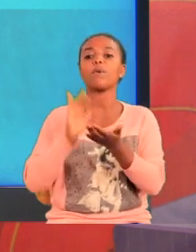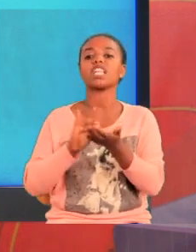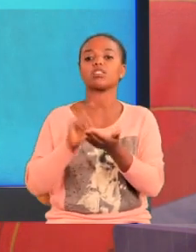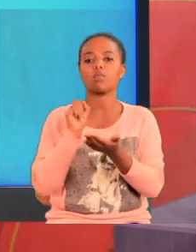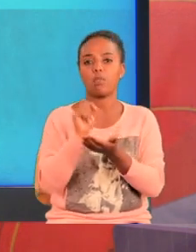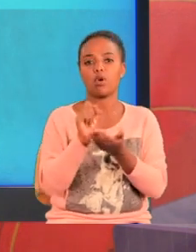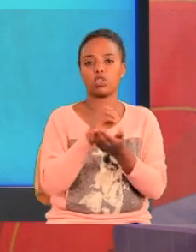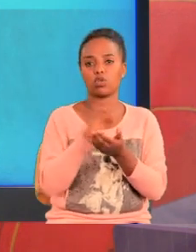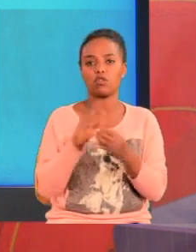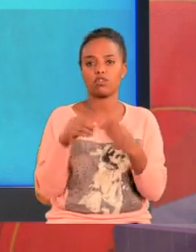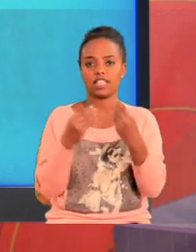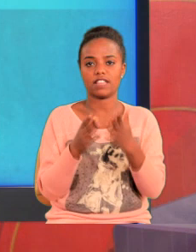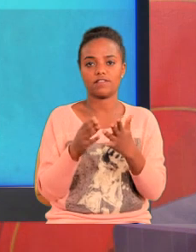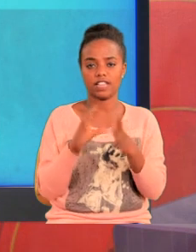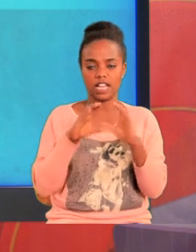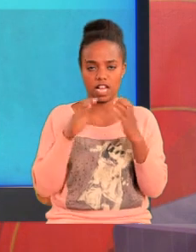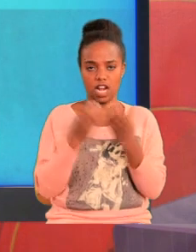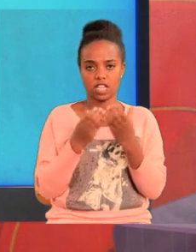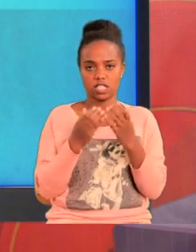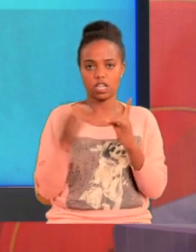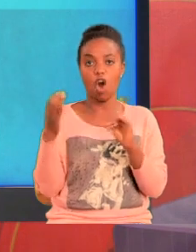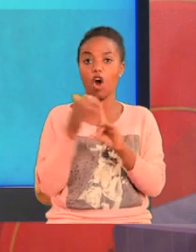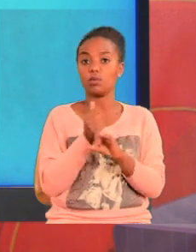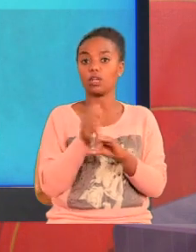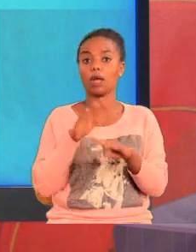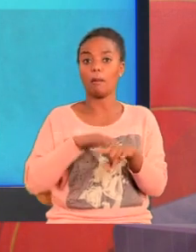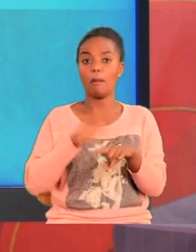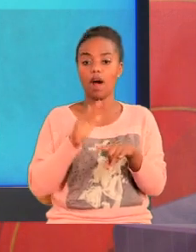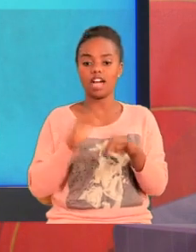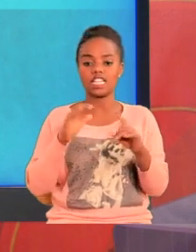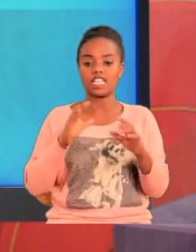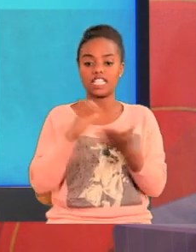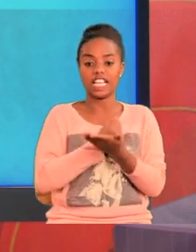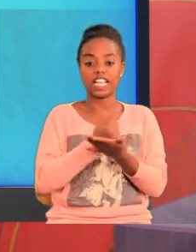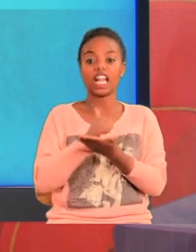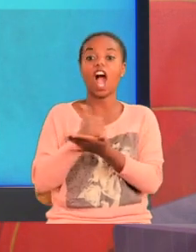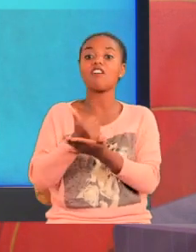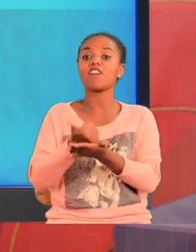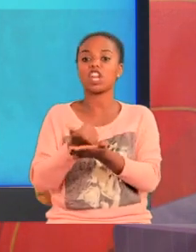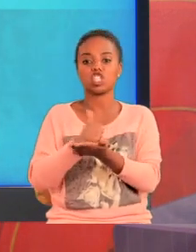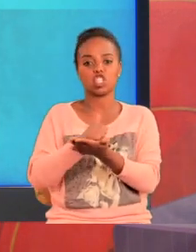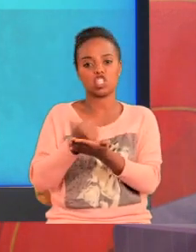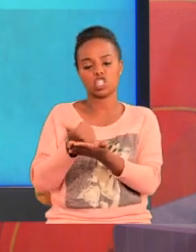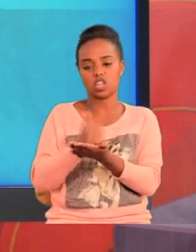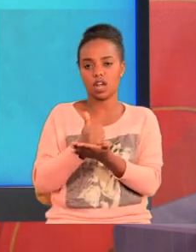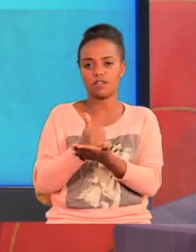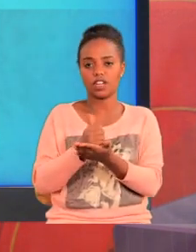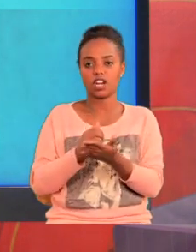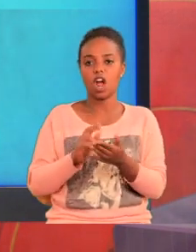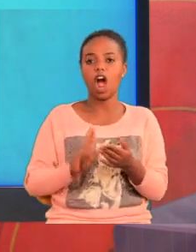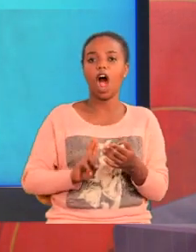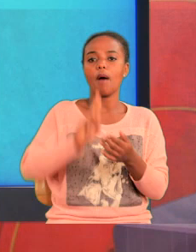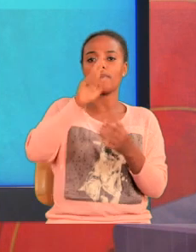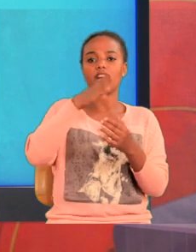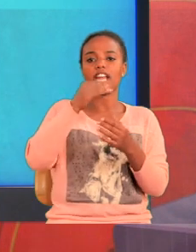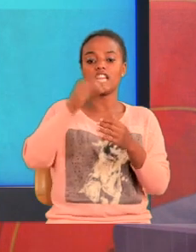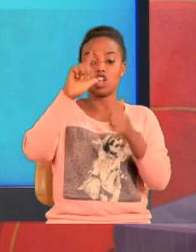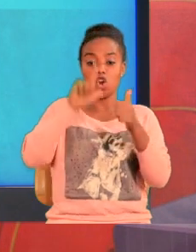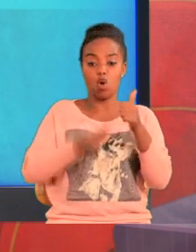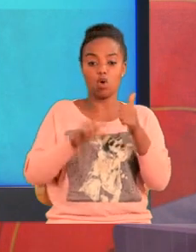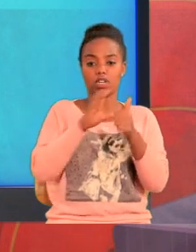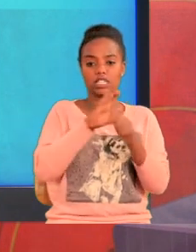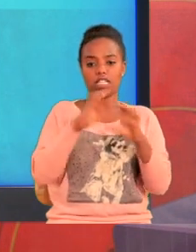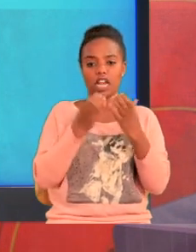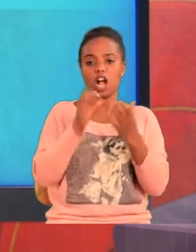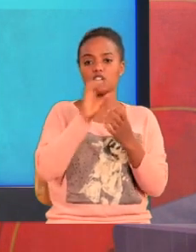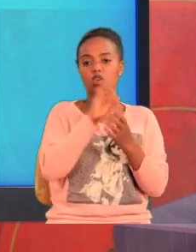the given class. It's obtained by taking the average of the upper and the lower class limit of the ith class.